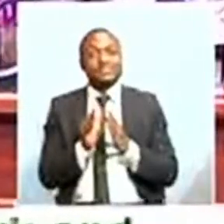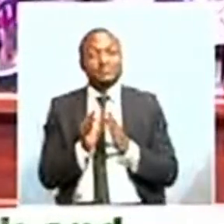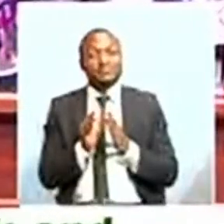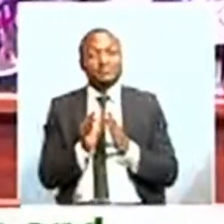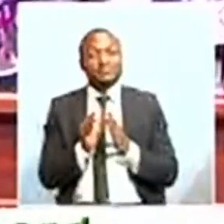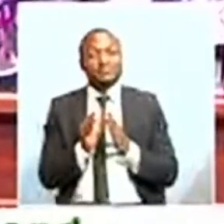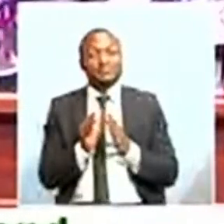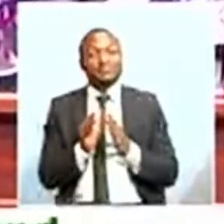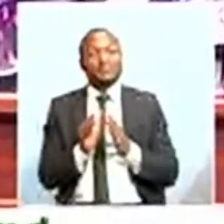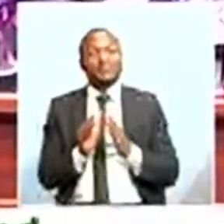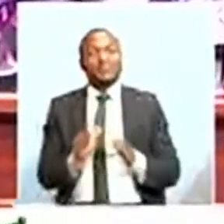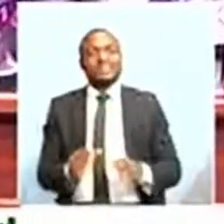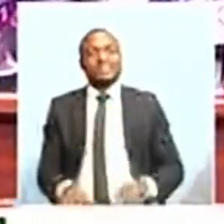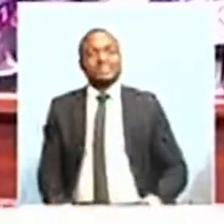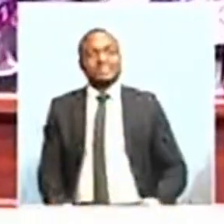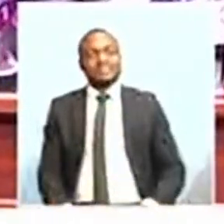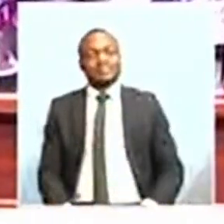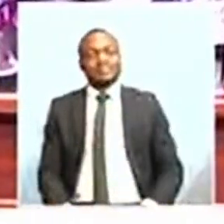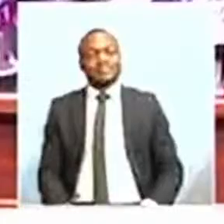sacrosanct.